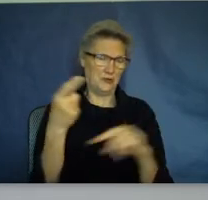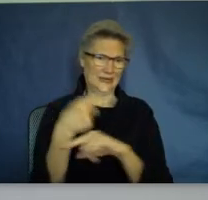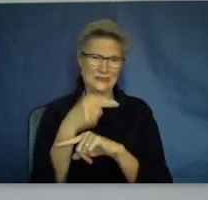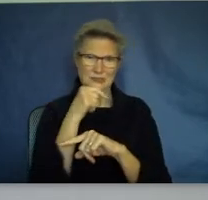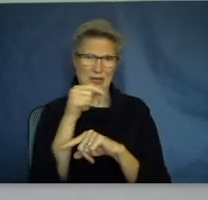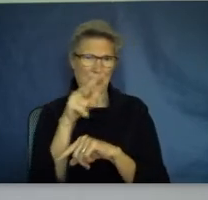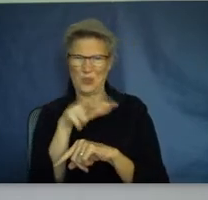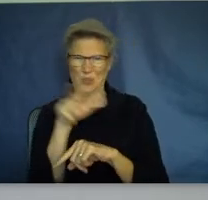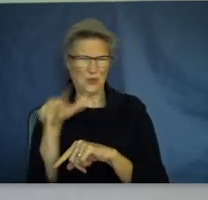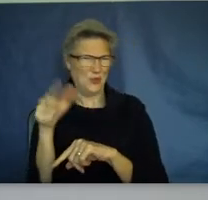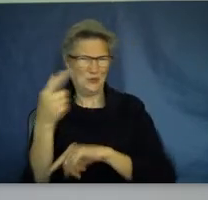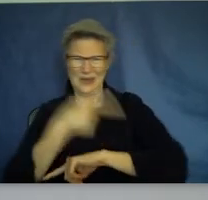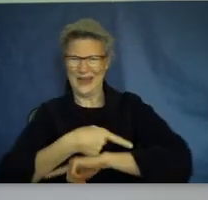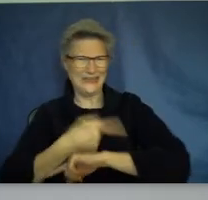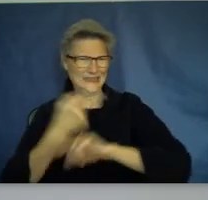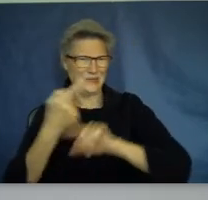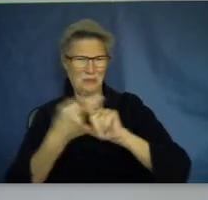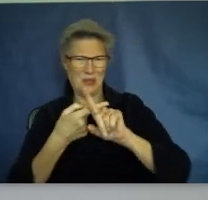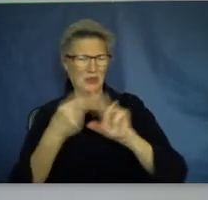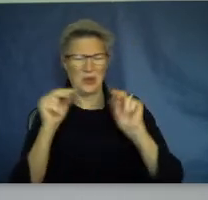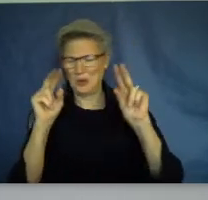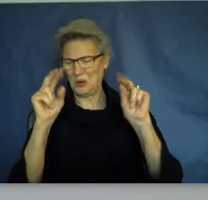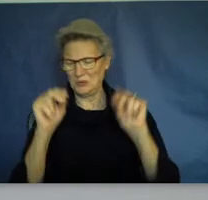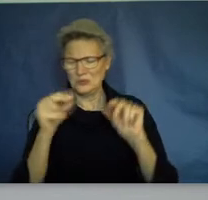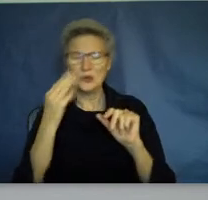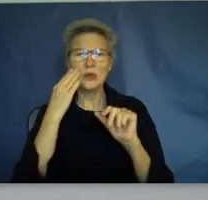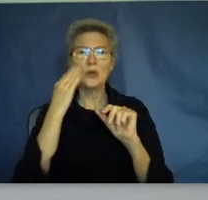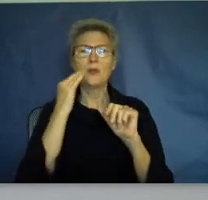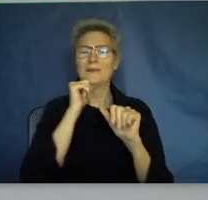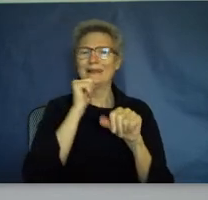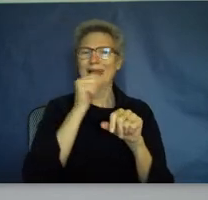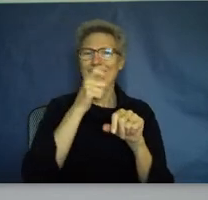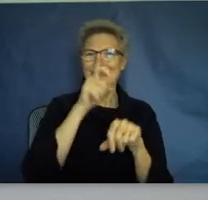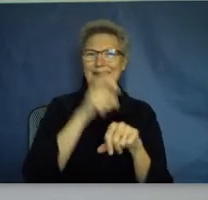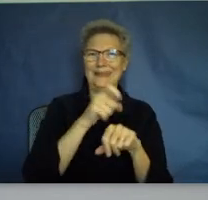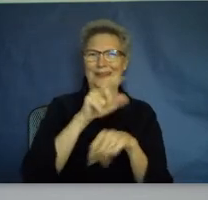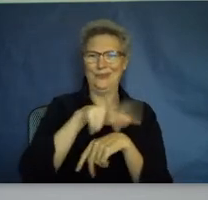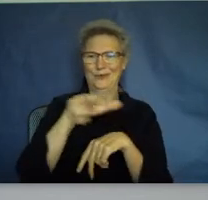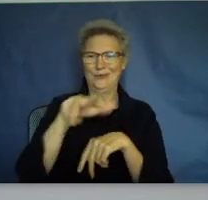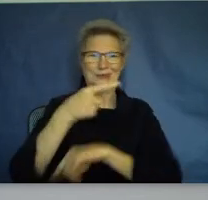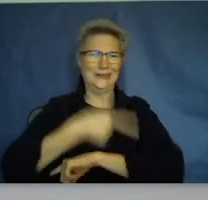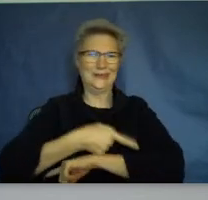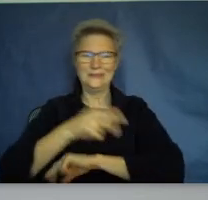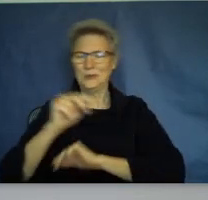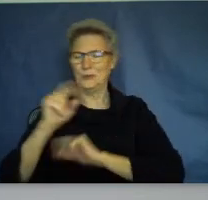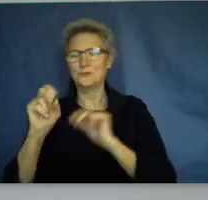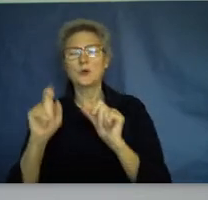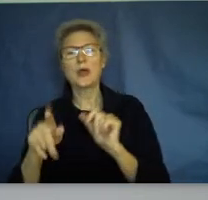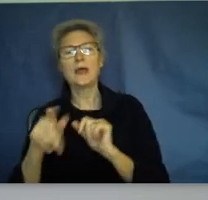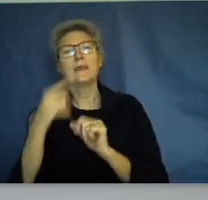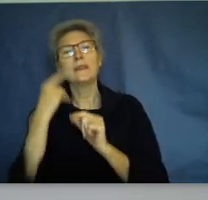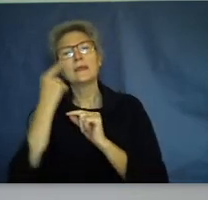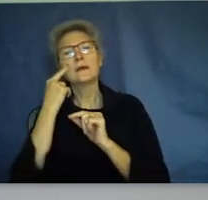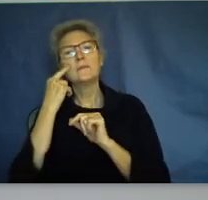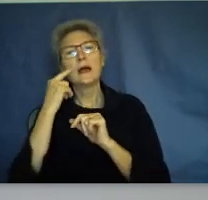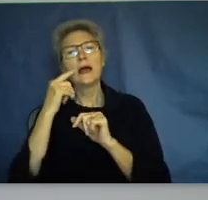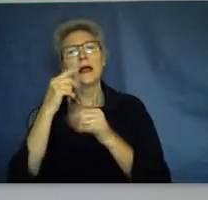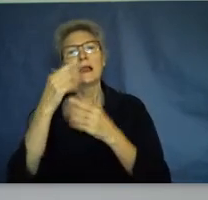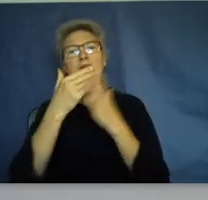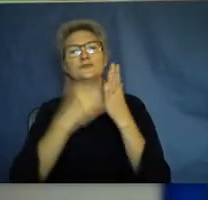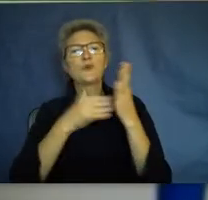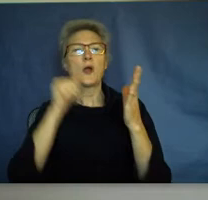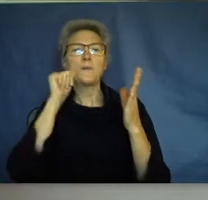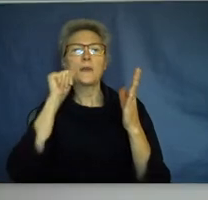to 33, so I know that I wouldn't need that date. Now I'm going to think of my list of multiples